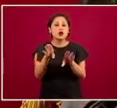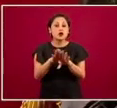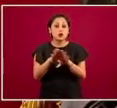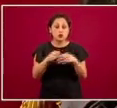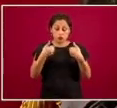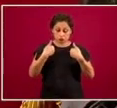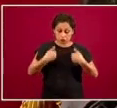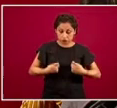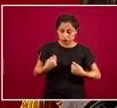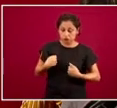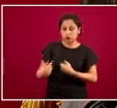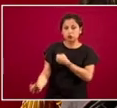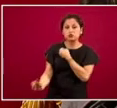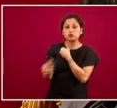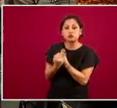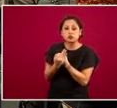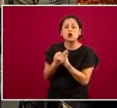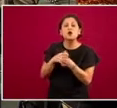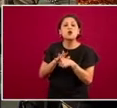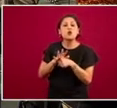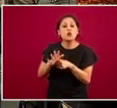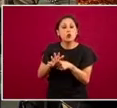dead bodies or cadavers,